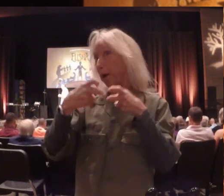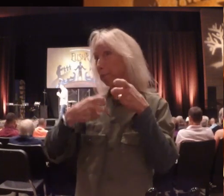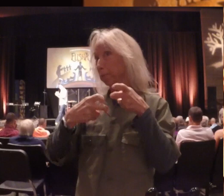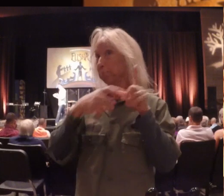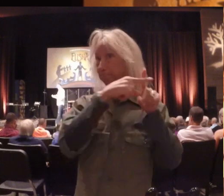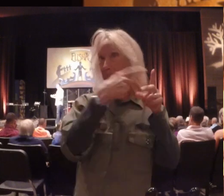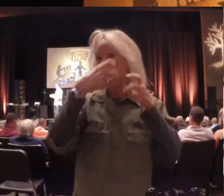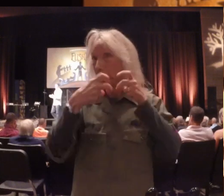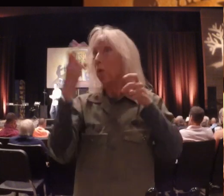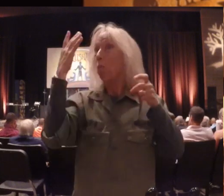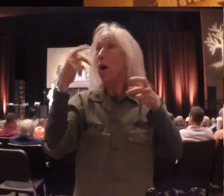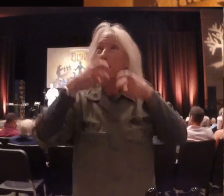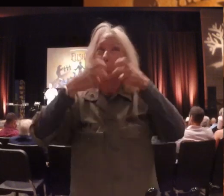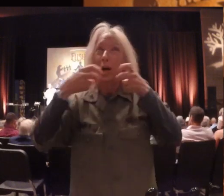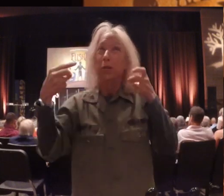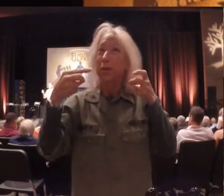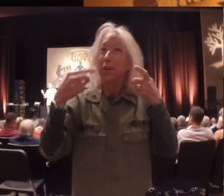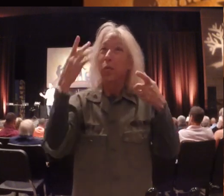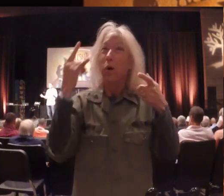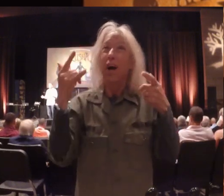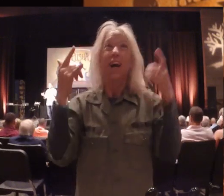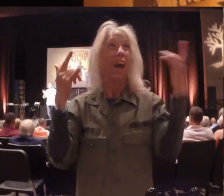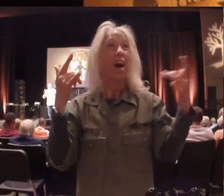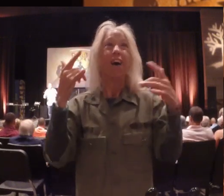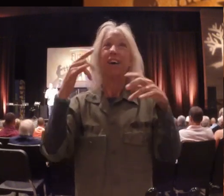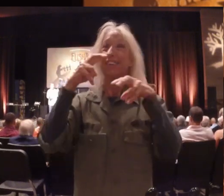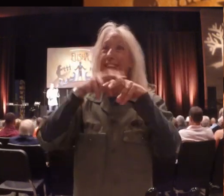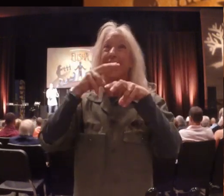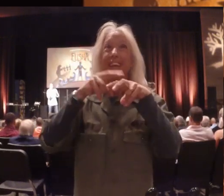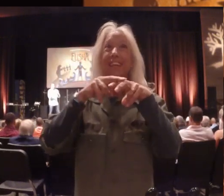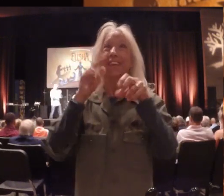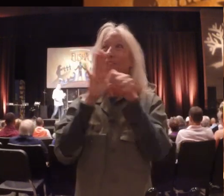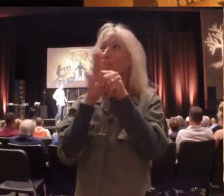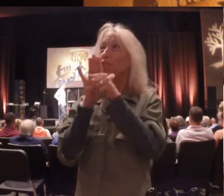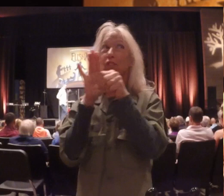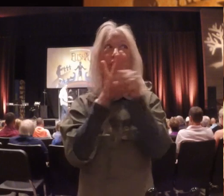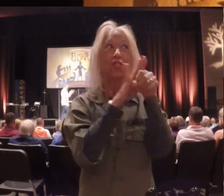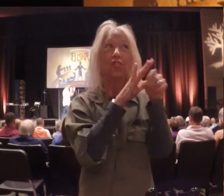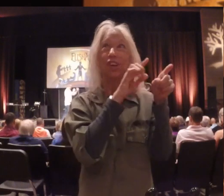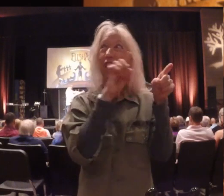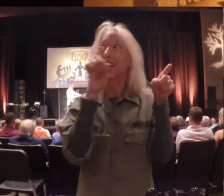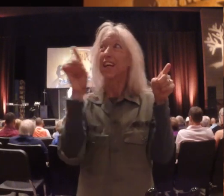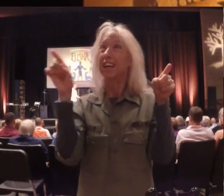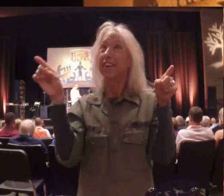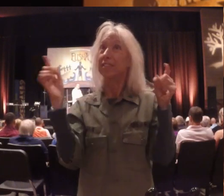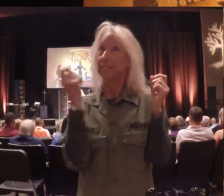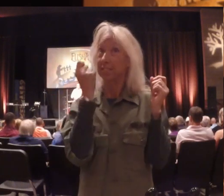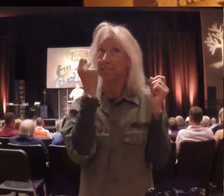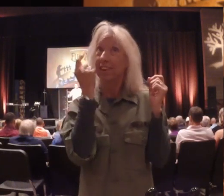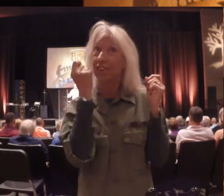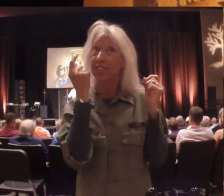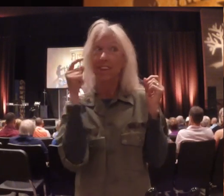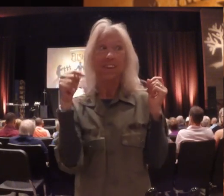And the problem part of it is we are running out of room. And I don't think everyone understands this. Our church leaders, we know this. This